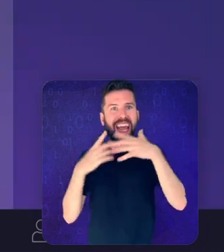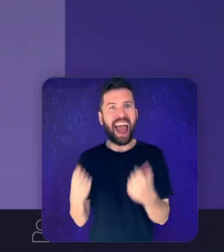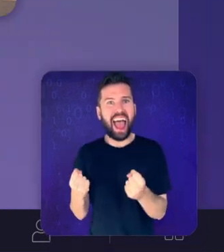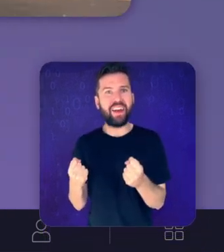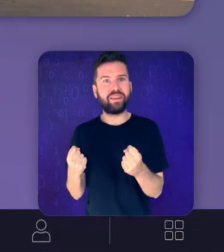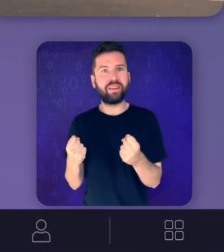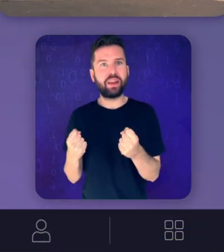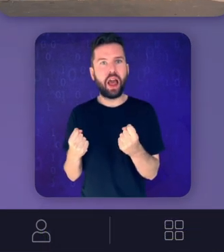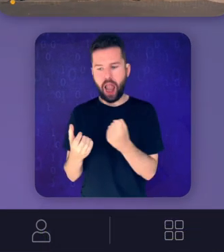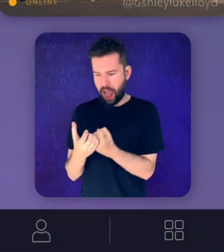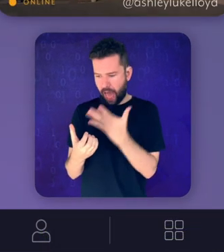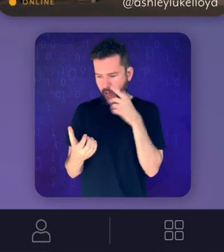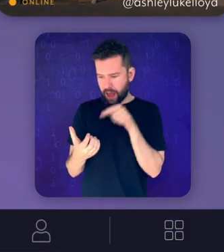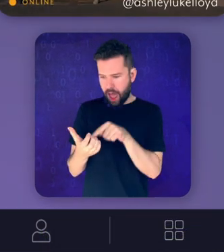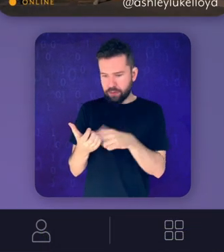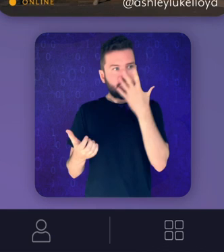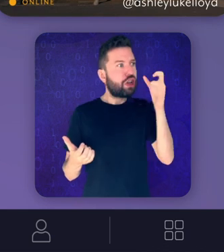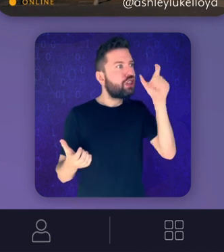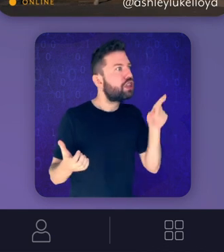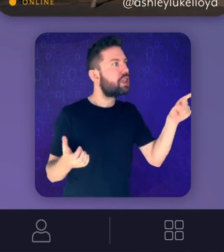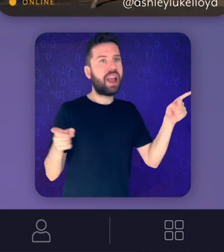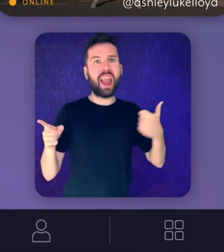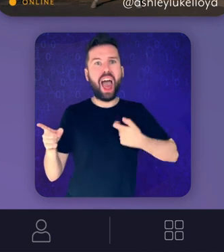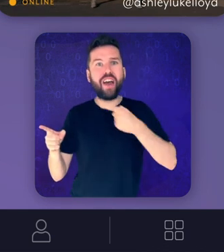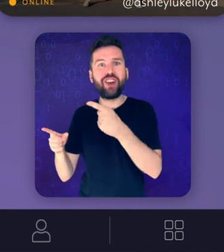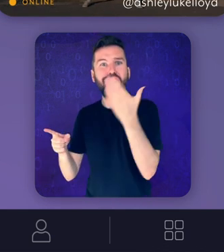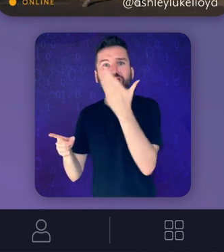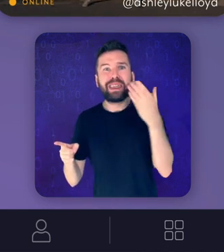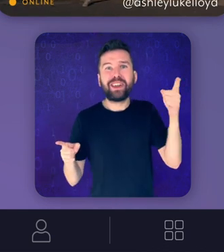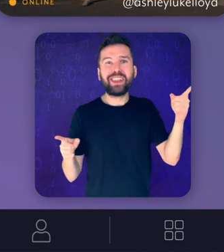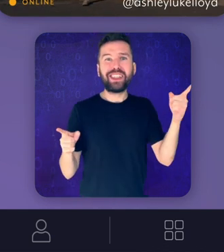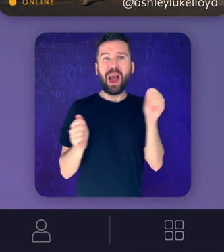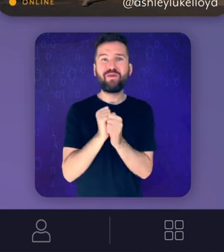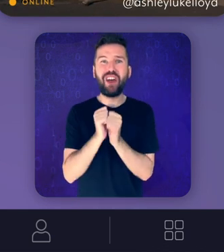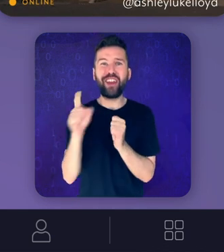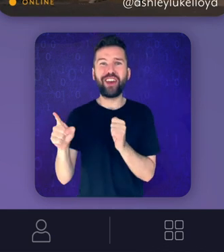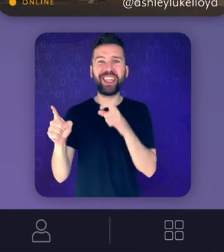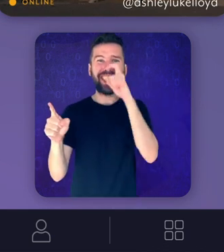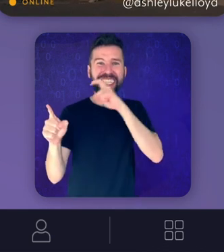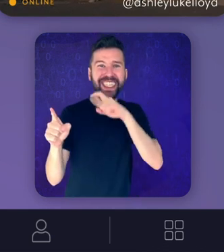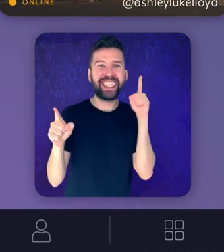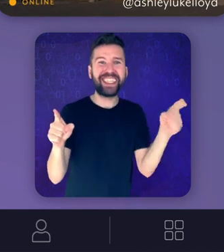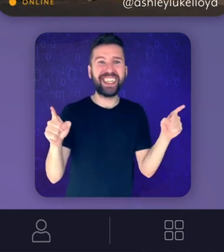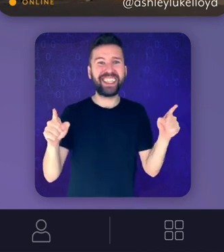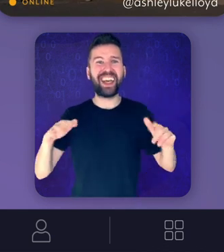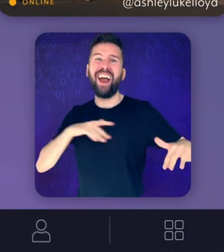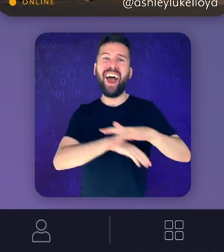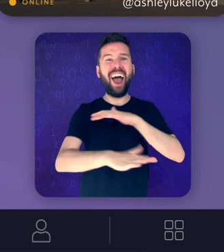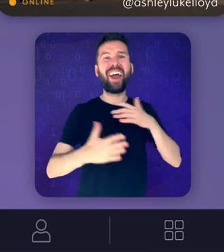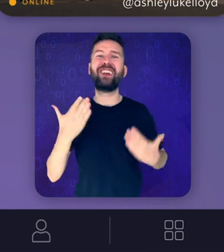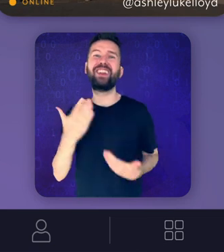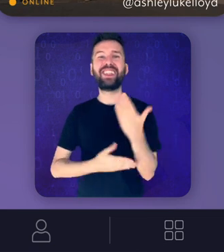the internet. Light up, stranger, lover, dreamer, brother,